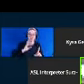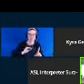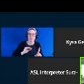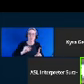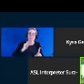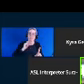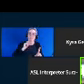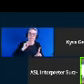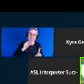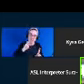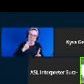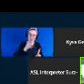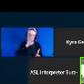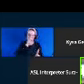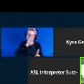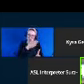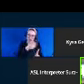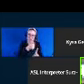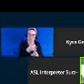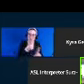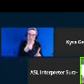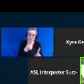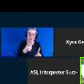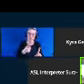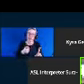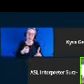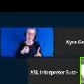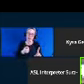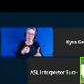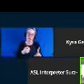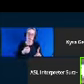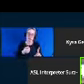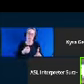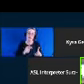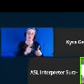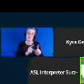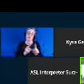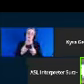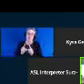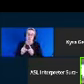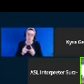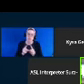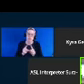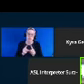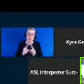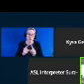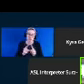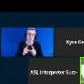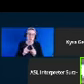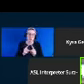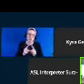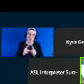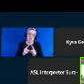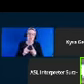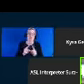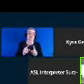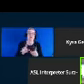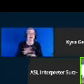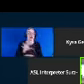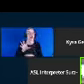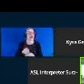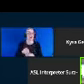and directly impacted. And it also plays into effect when the FBI, as we did in